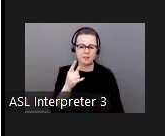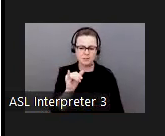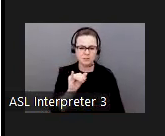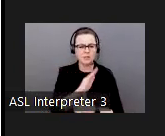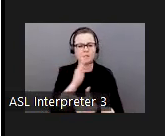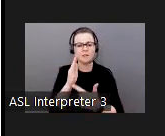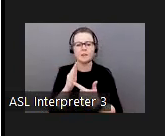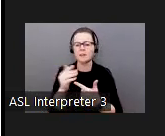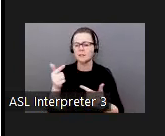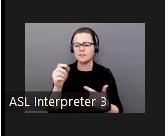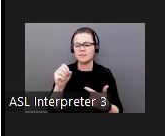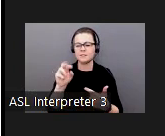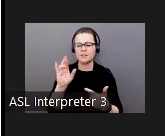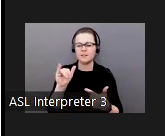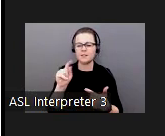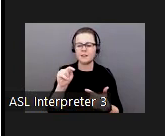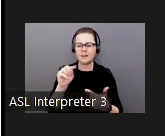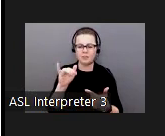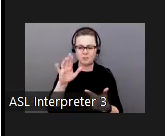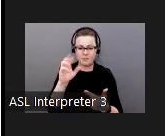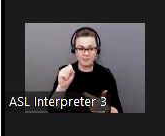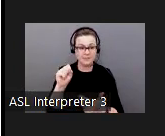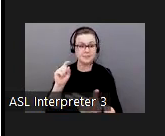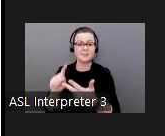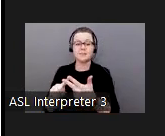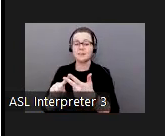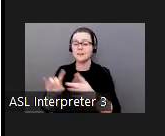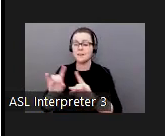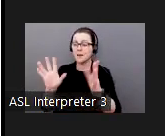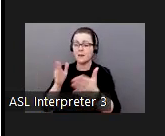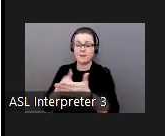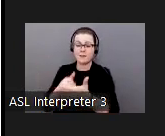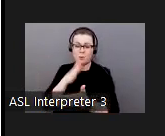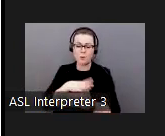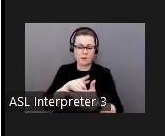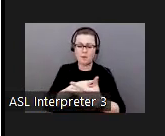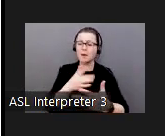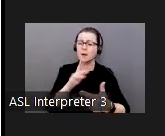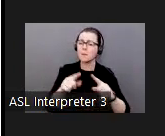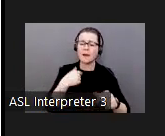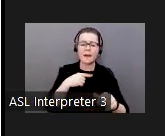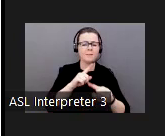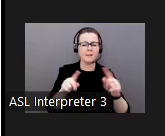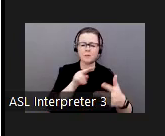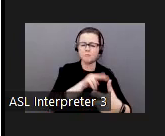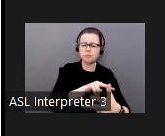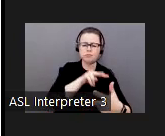on a similar issue that makes it difficult to have a cohesive analysis,